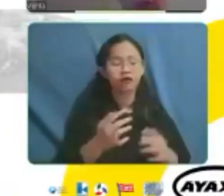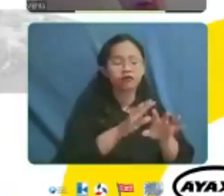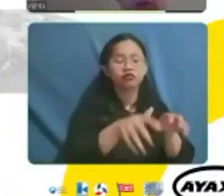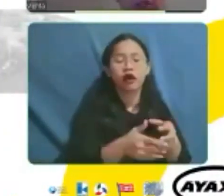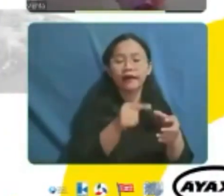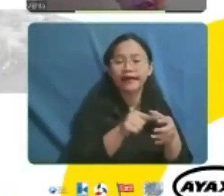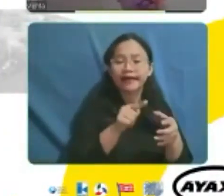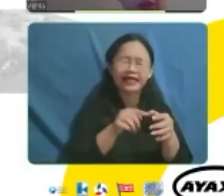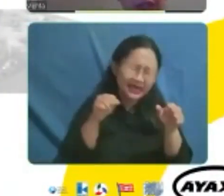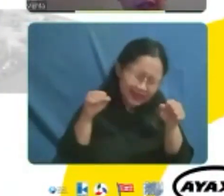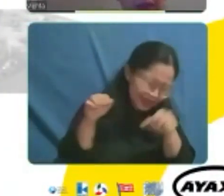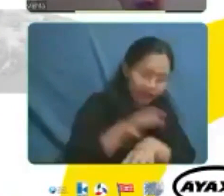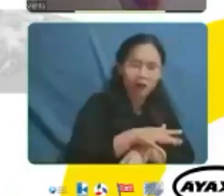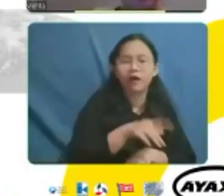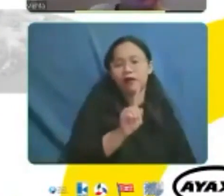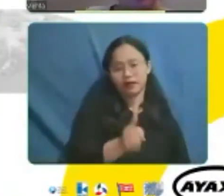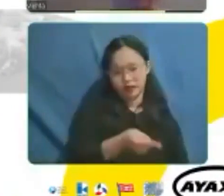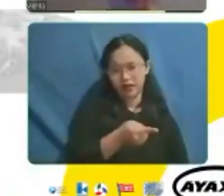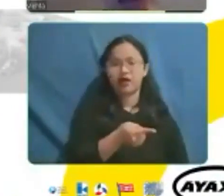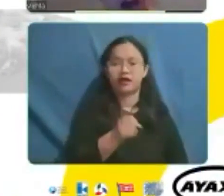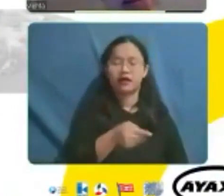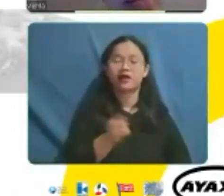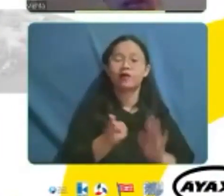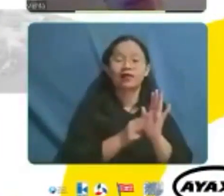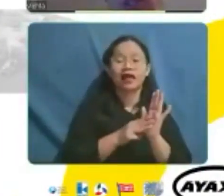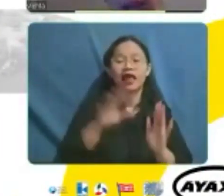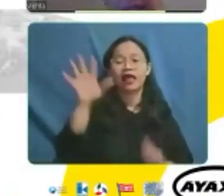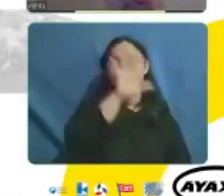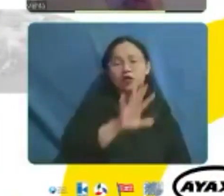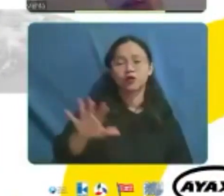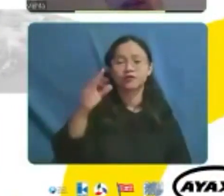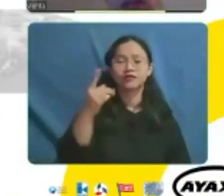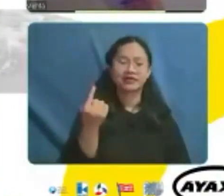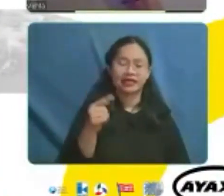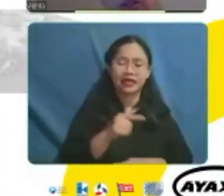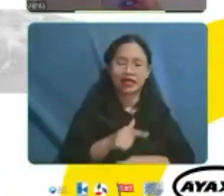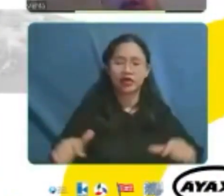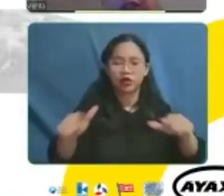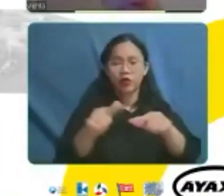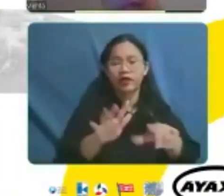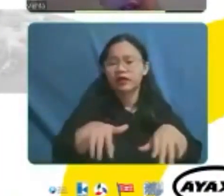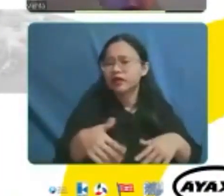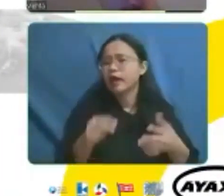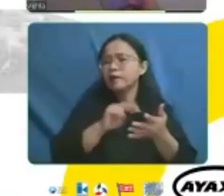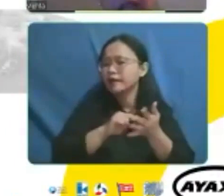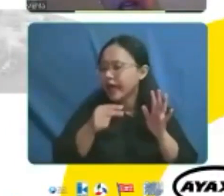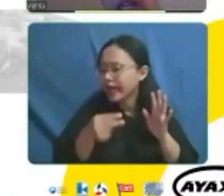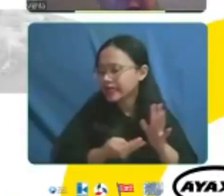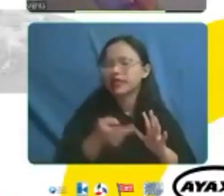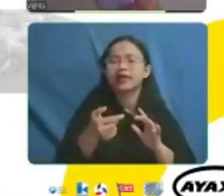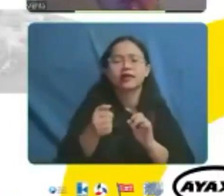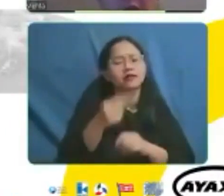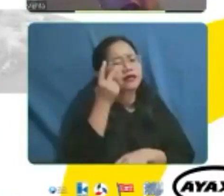So the real challenge as we're thinking about this is, how are we able to identify and then also address inequities